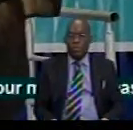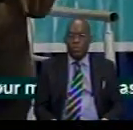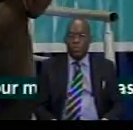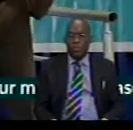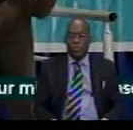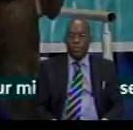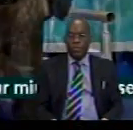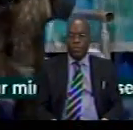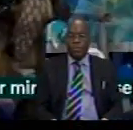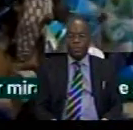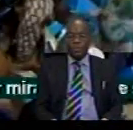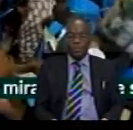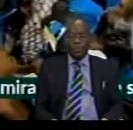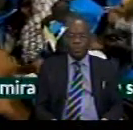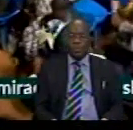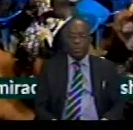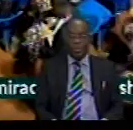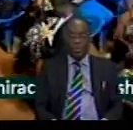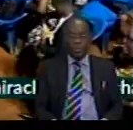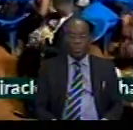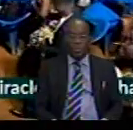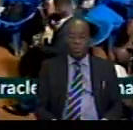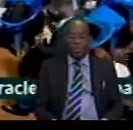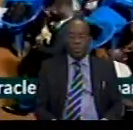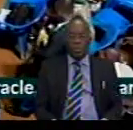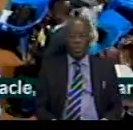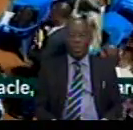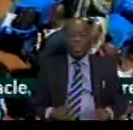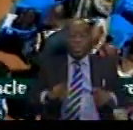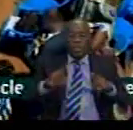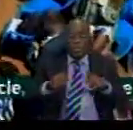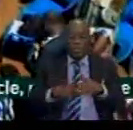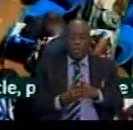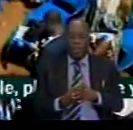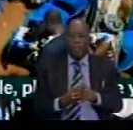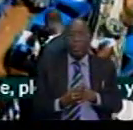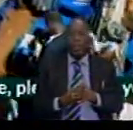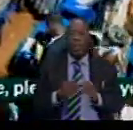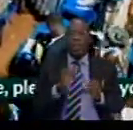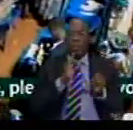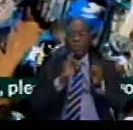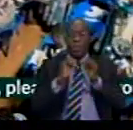Commencez par. Start interviewing them.